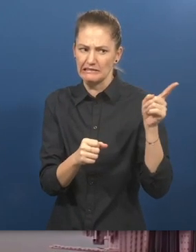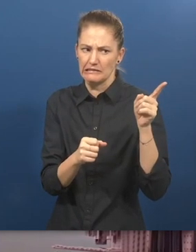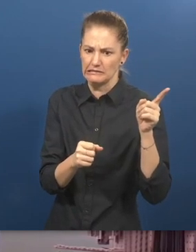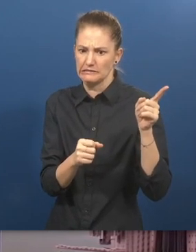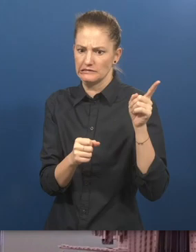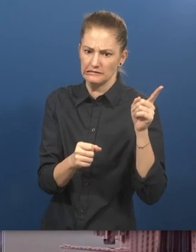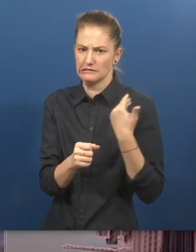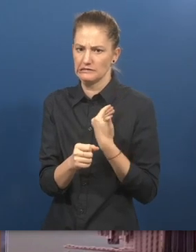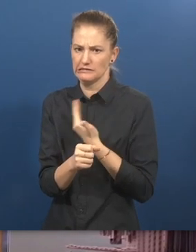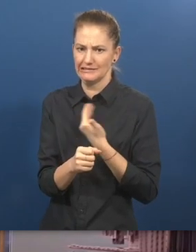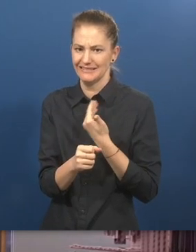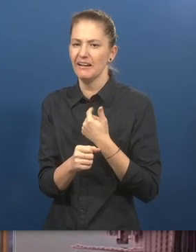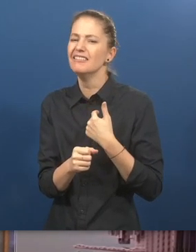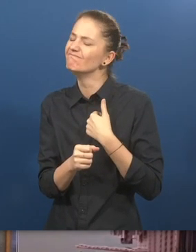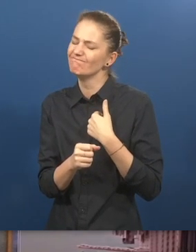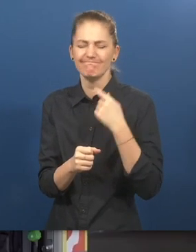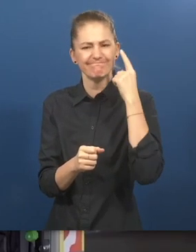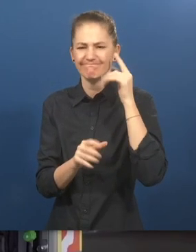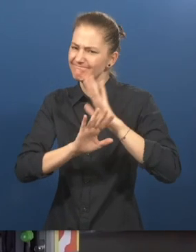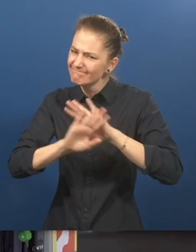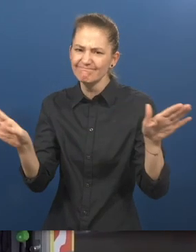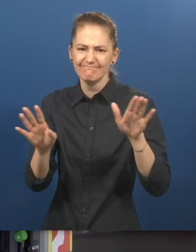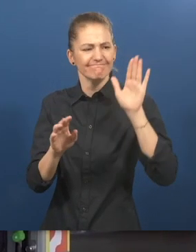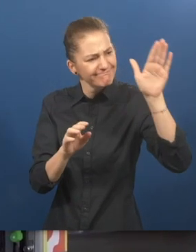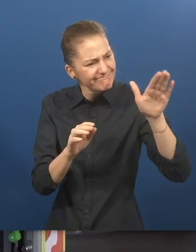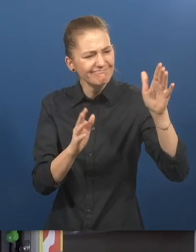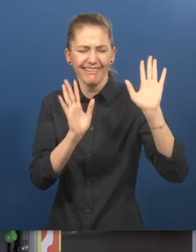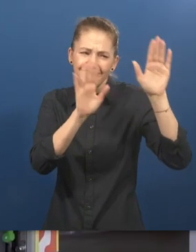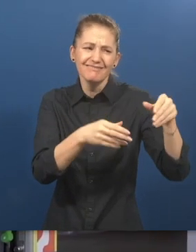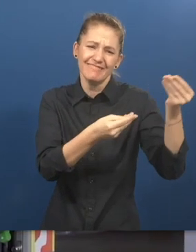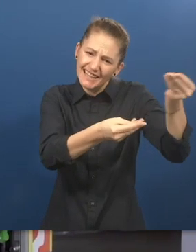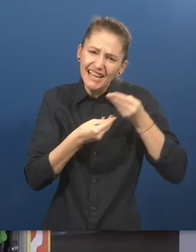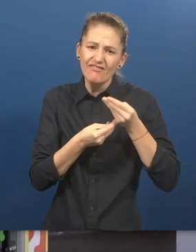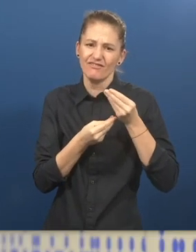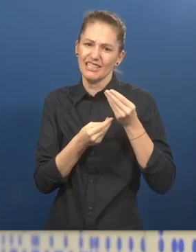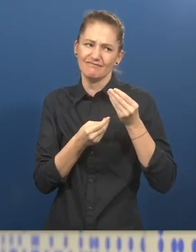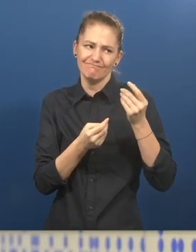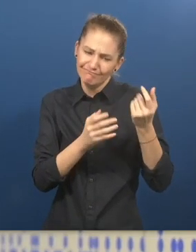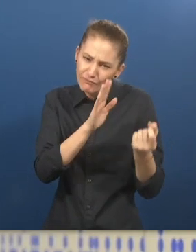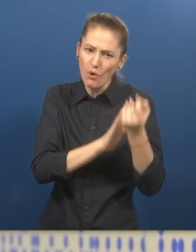solution change your life? Elena de Sa.